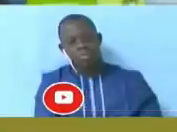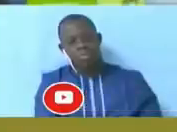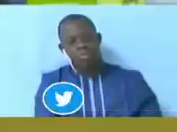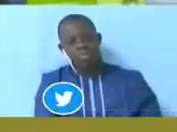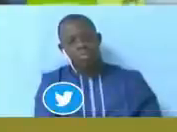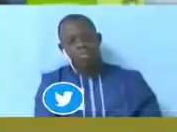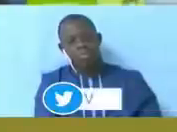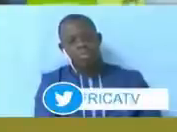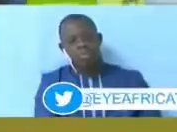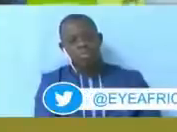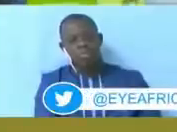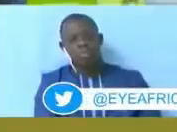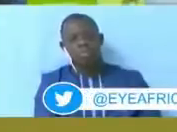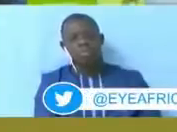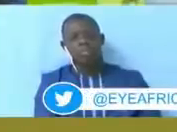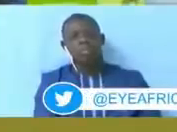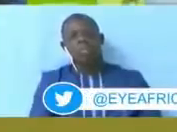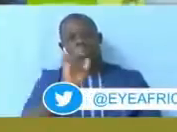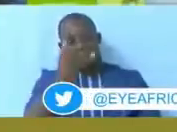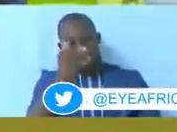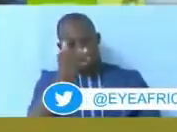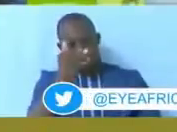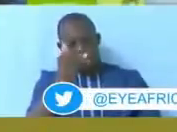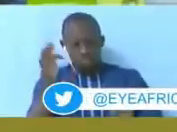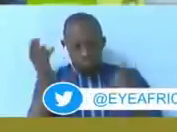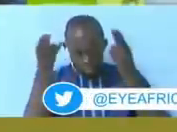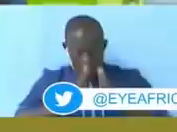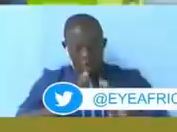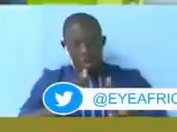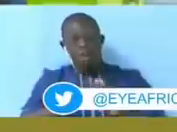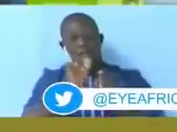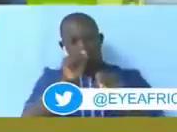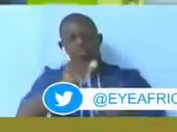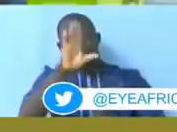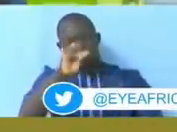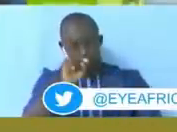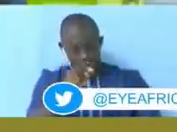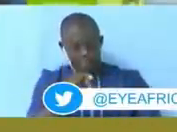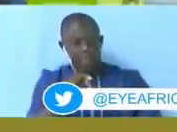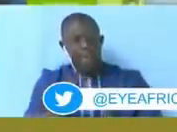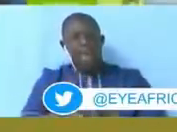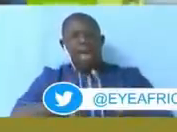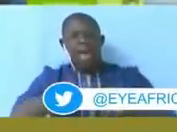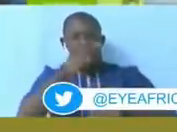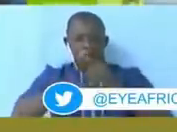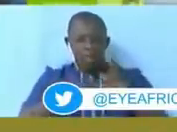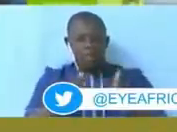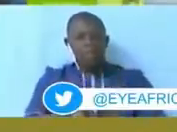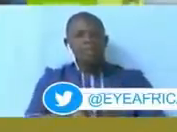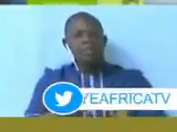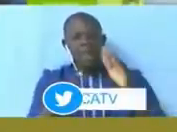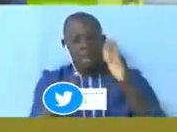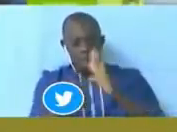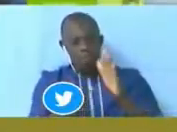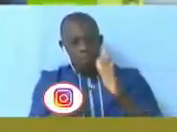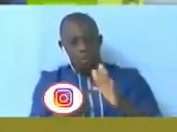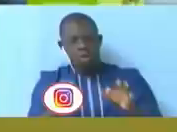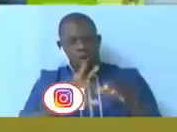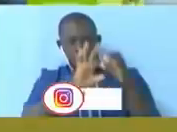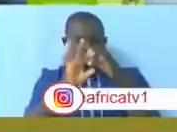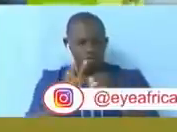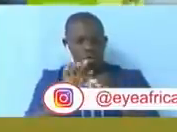law you can charge a corporate personality. Ha, luala karola. Isi bunda ba mulu